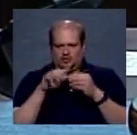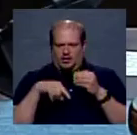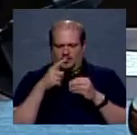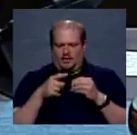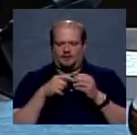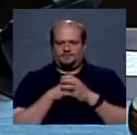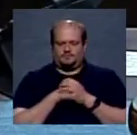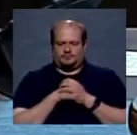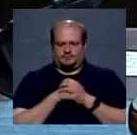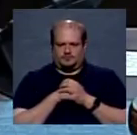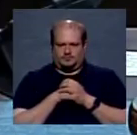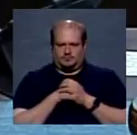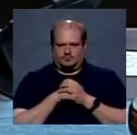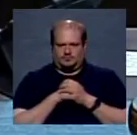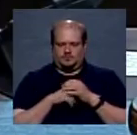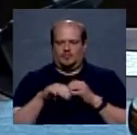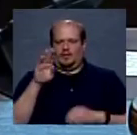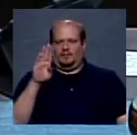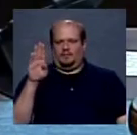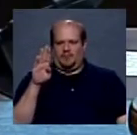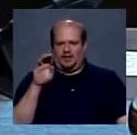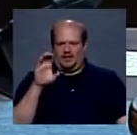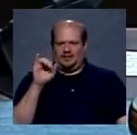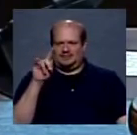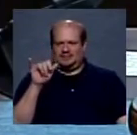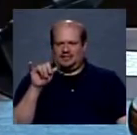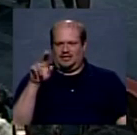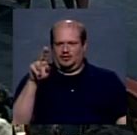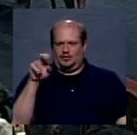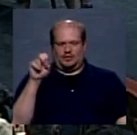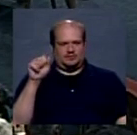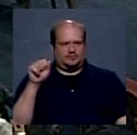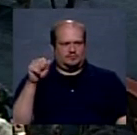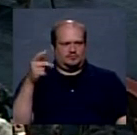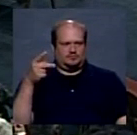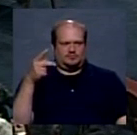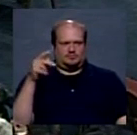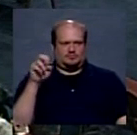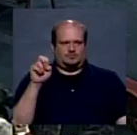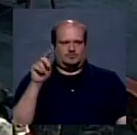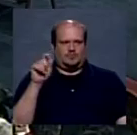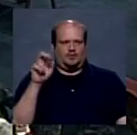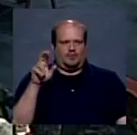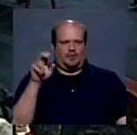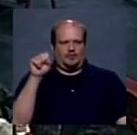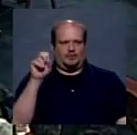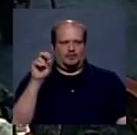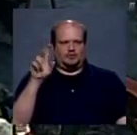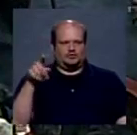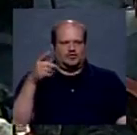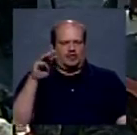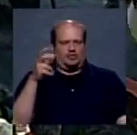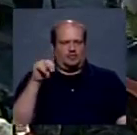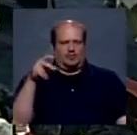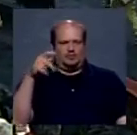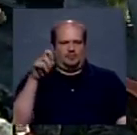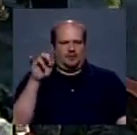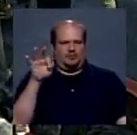about B-City USA. Peter Southmont. Peter, if you come forward, please.